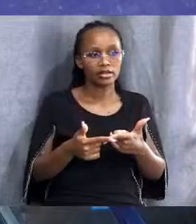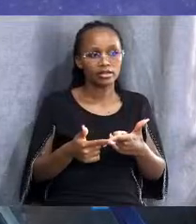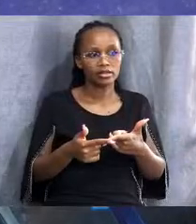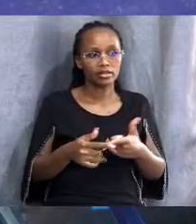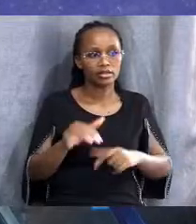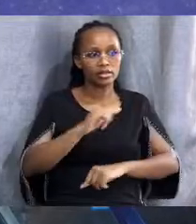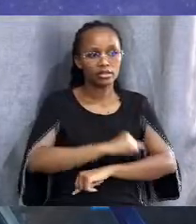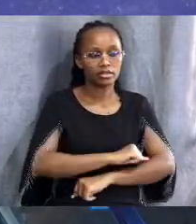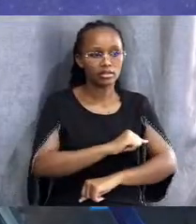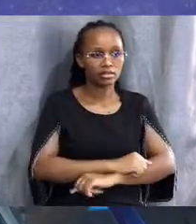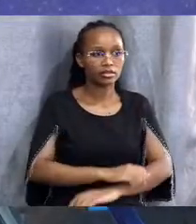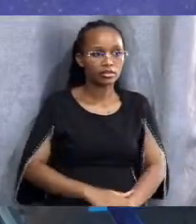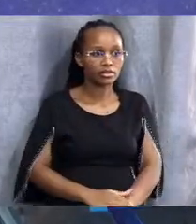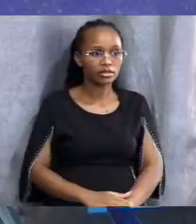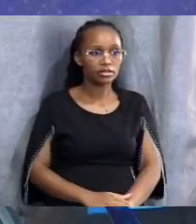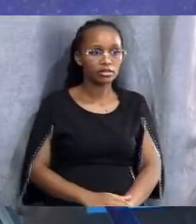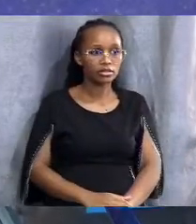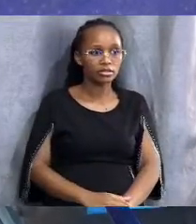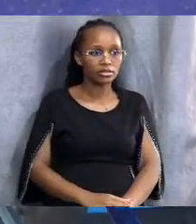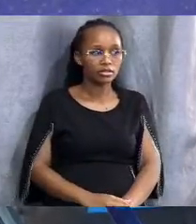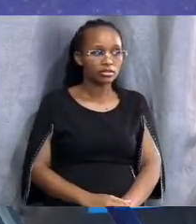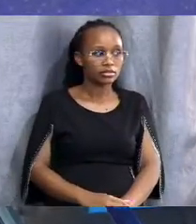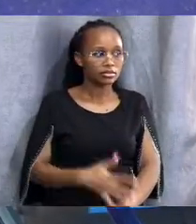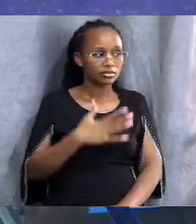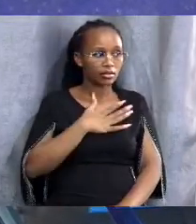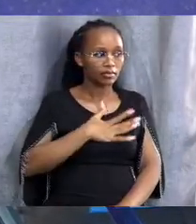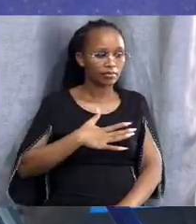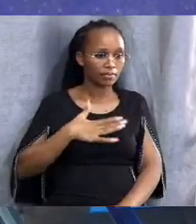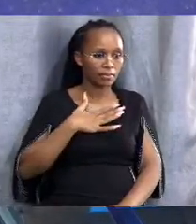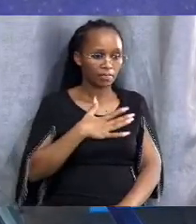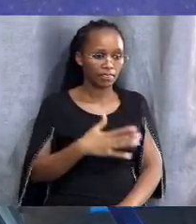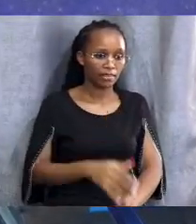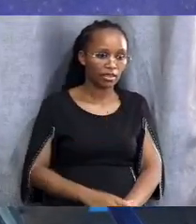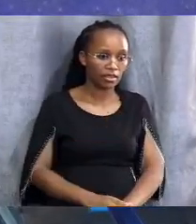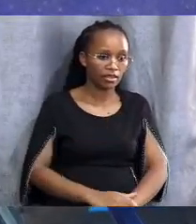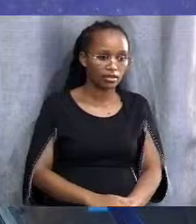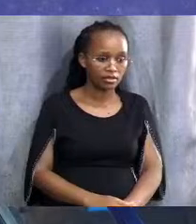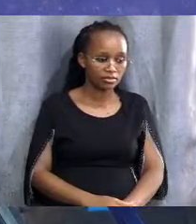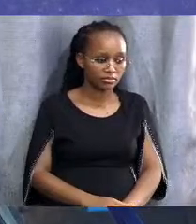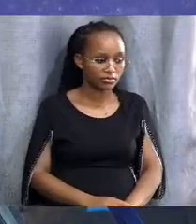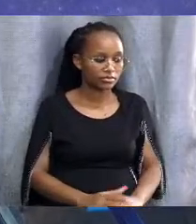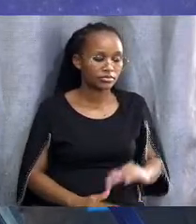the school, tafadhali karibuni ndio tuendelee.